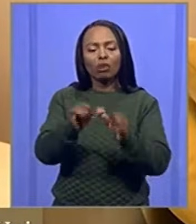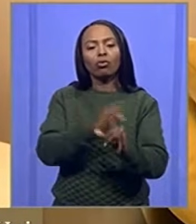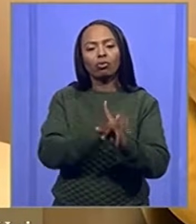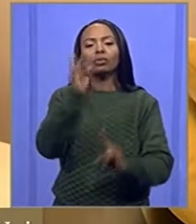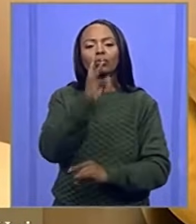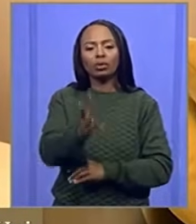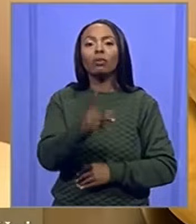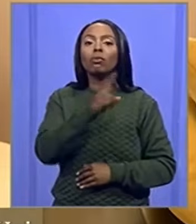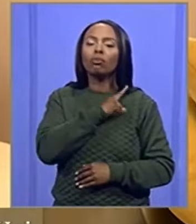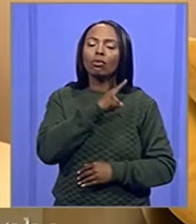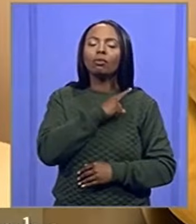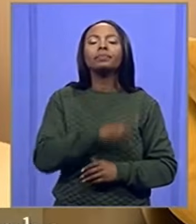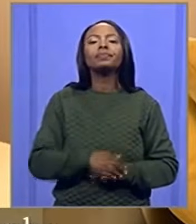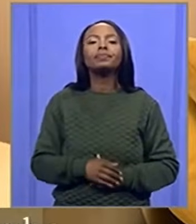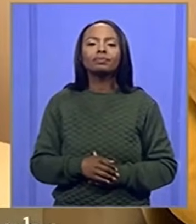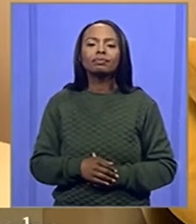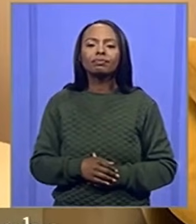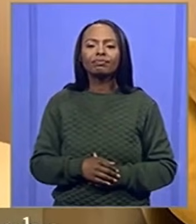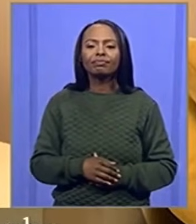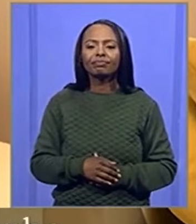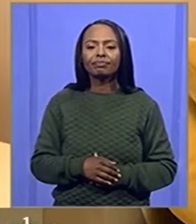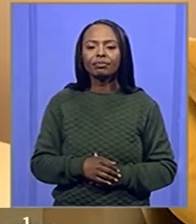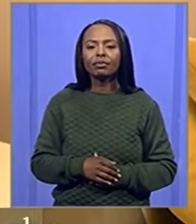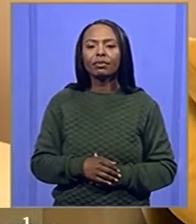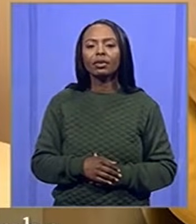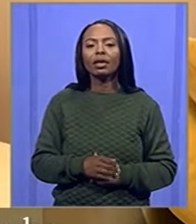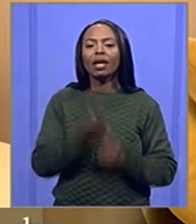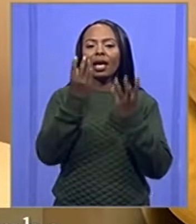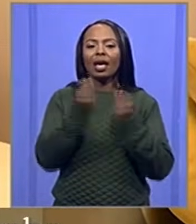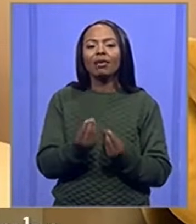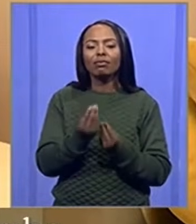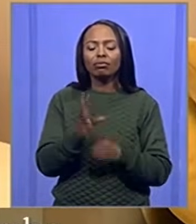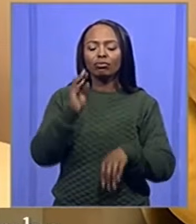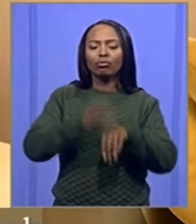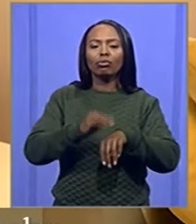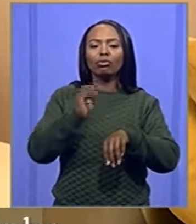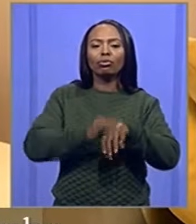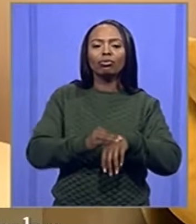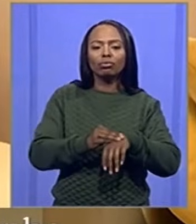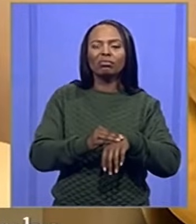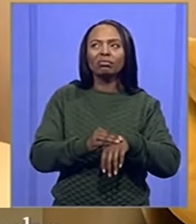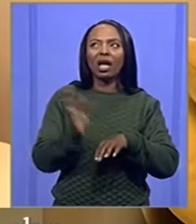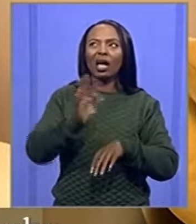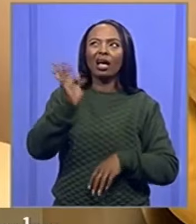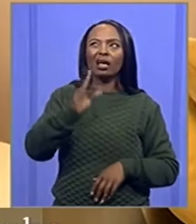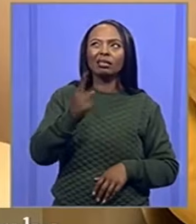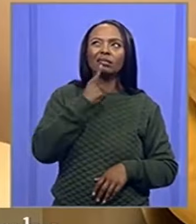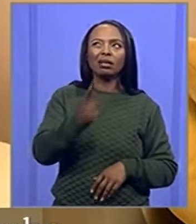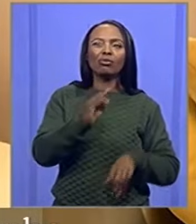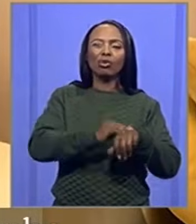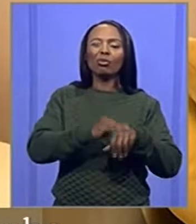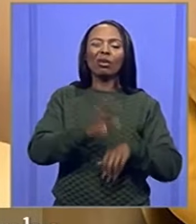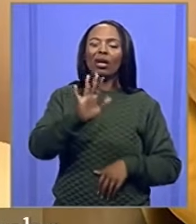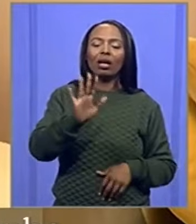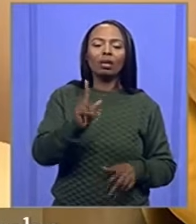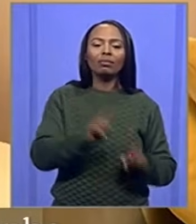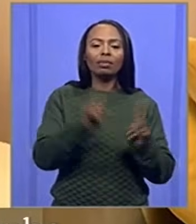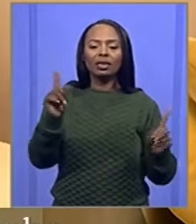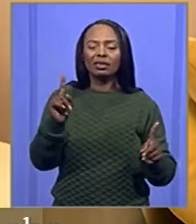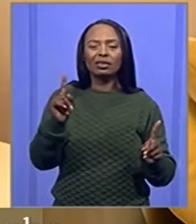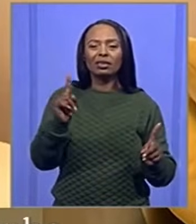have won. I don't want to call it a problem, but I would call it's part of